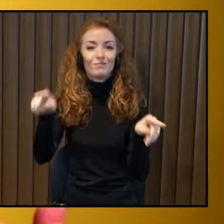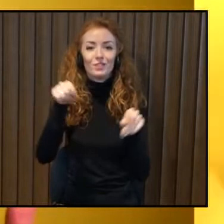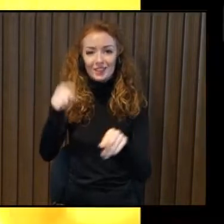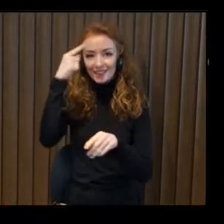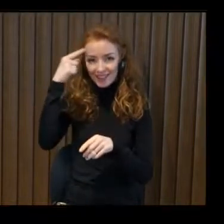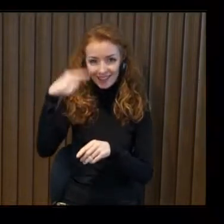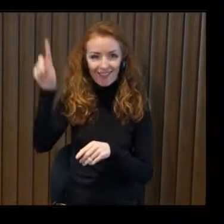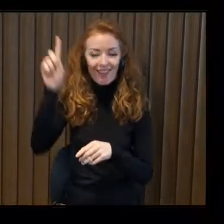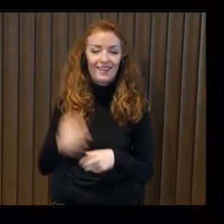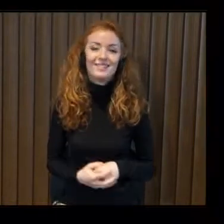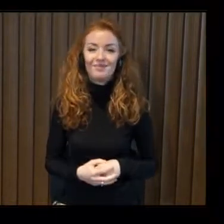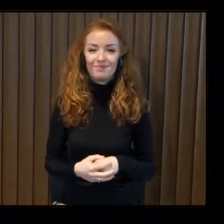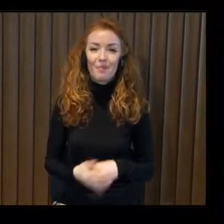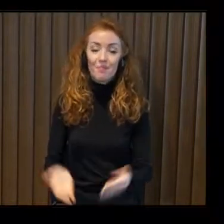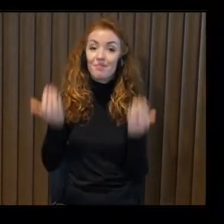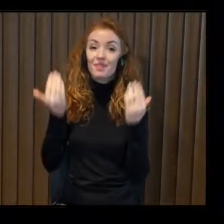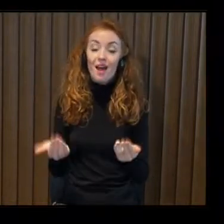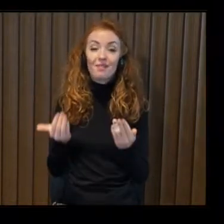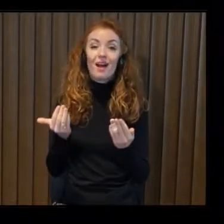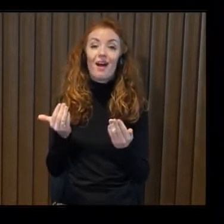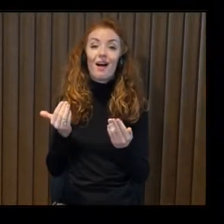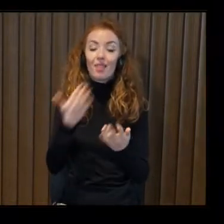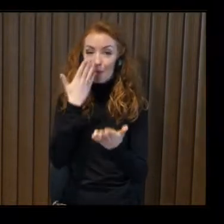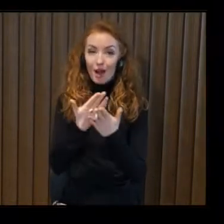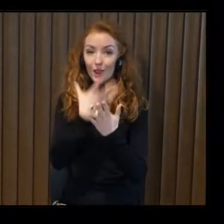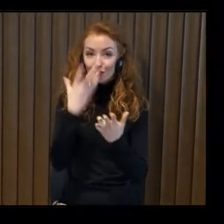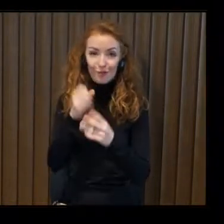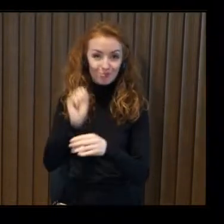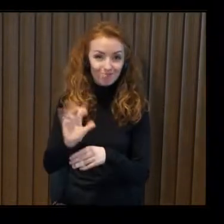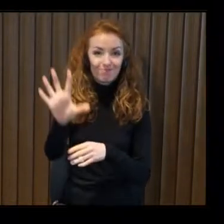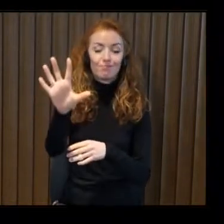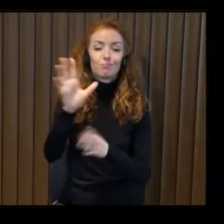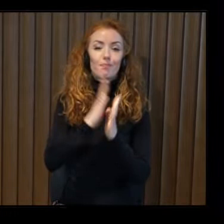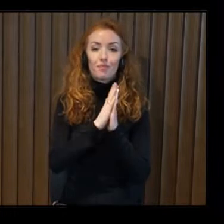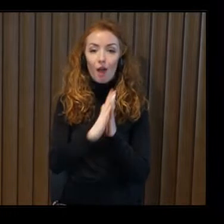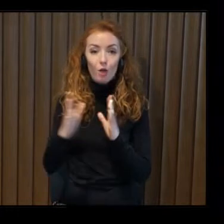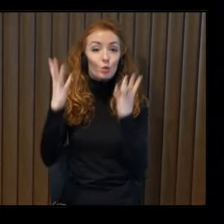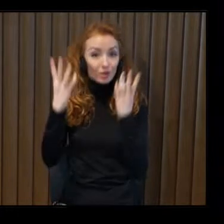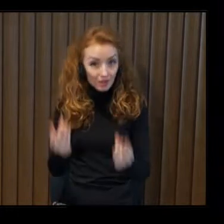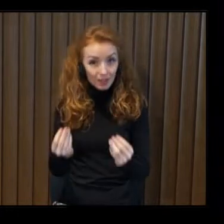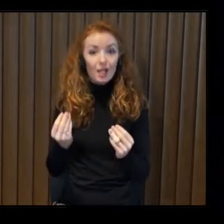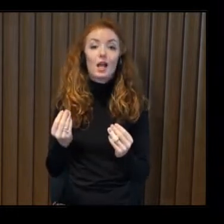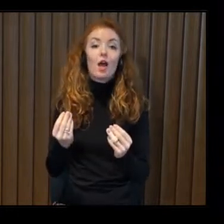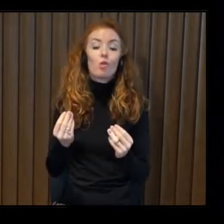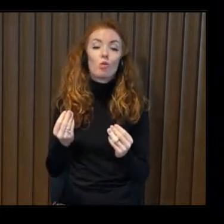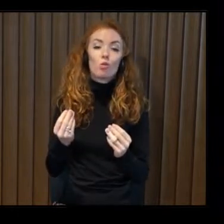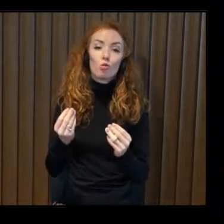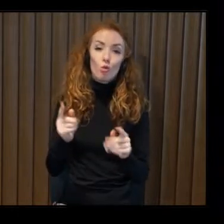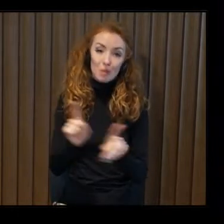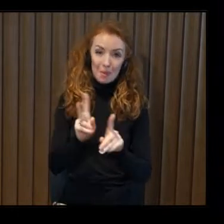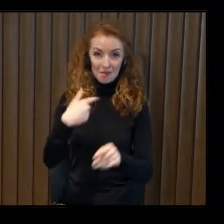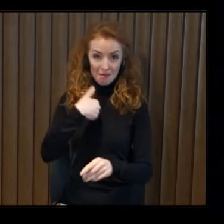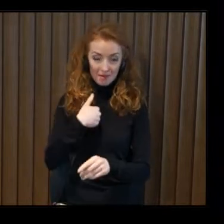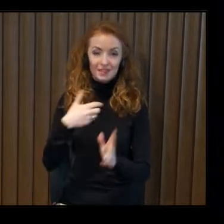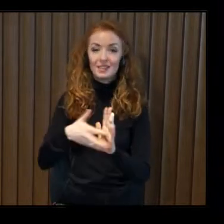pull up my presentation. There we go. So every day, as you can imagine, someone like me uses technology without much of a